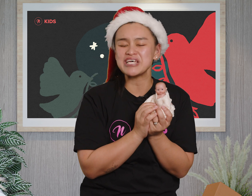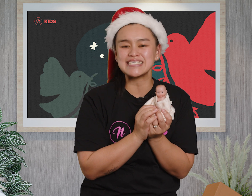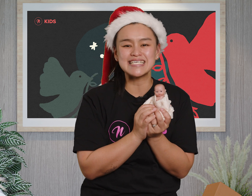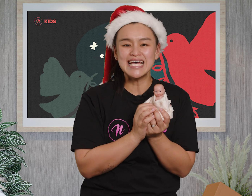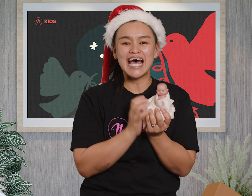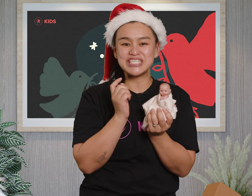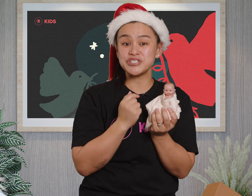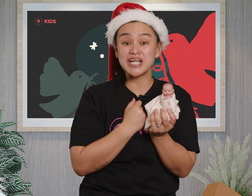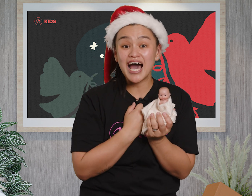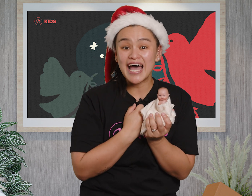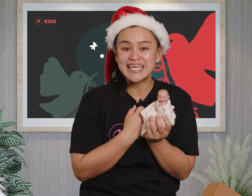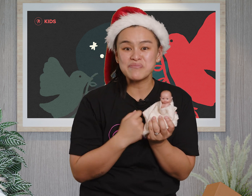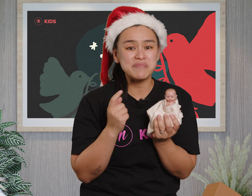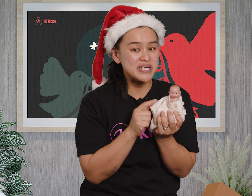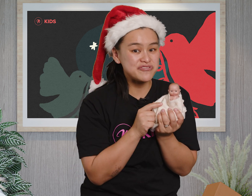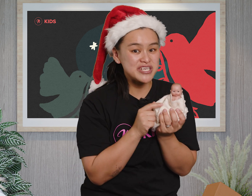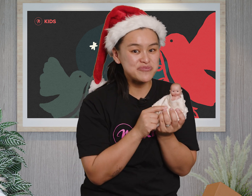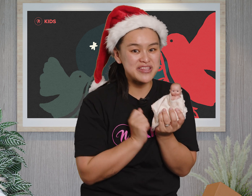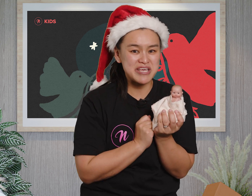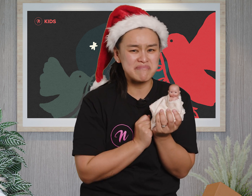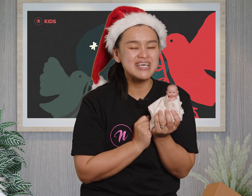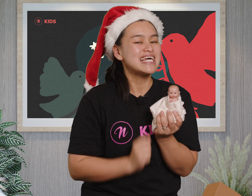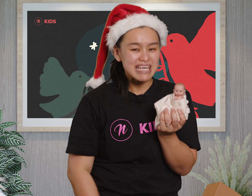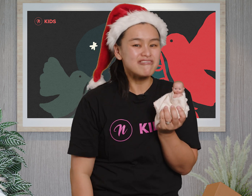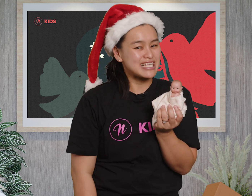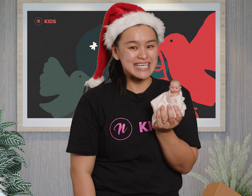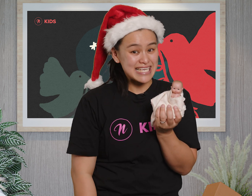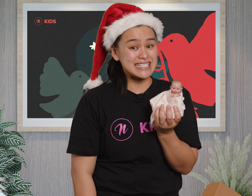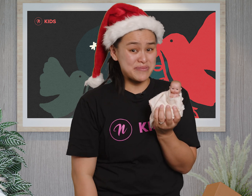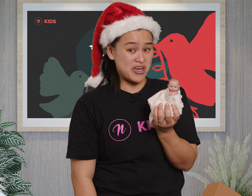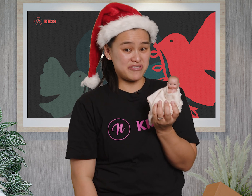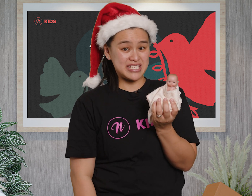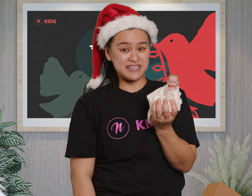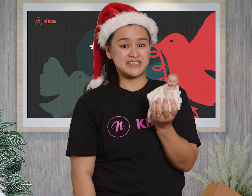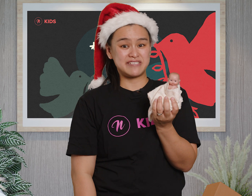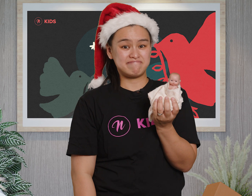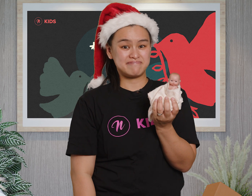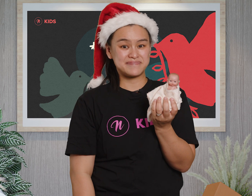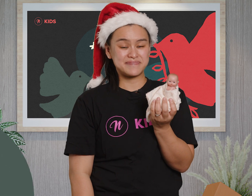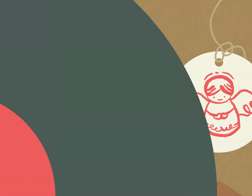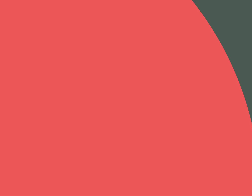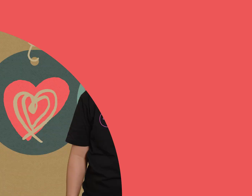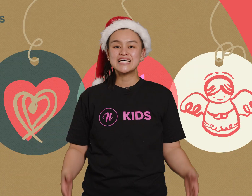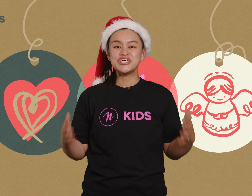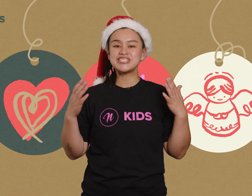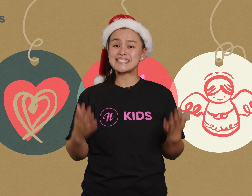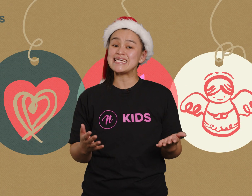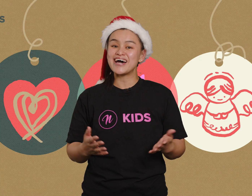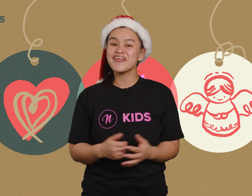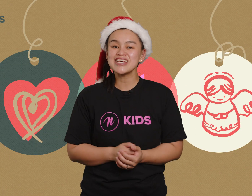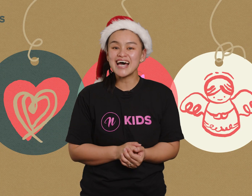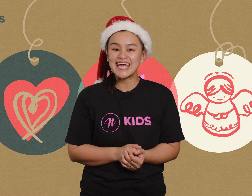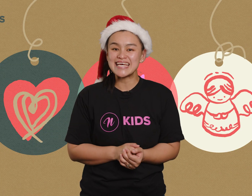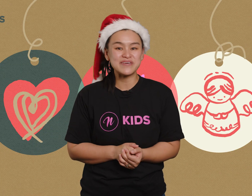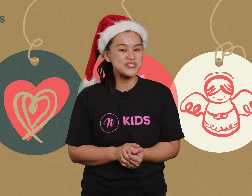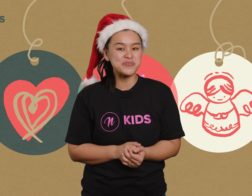and peace. And you and I can be best friends with him. He really is the perfect gift. You see,